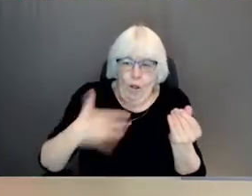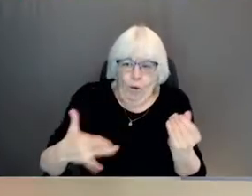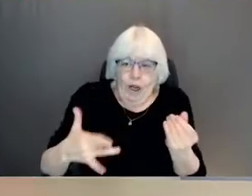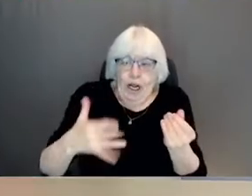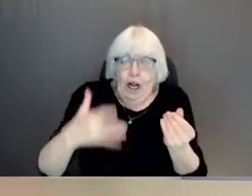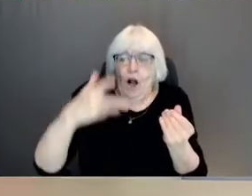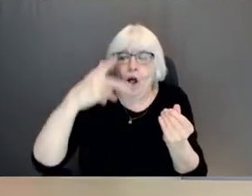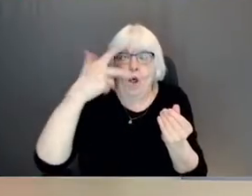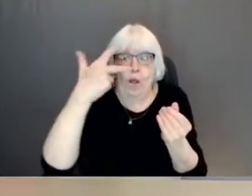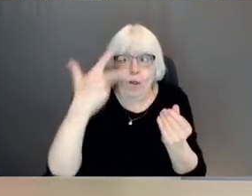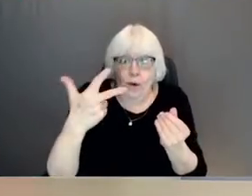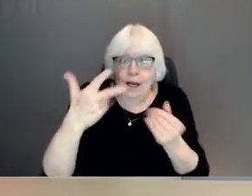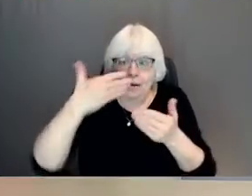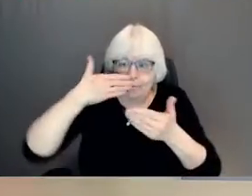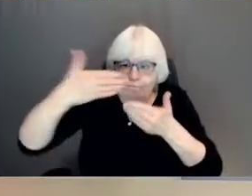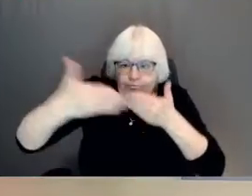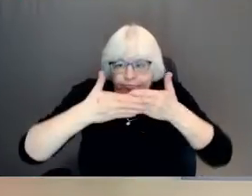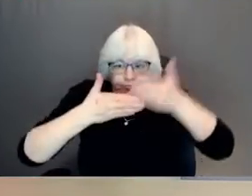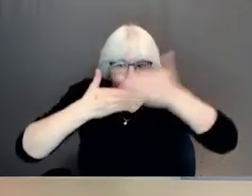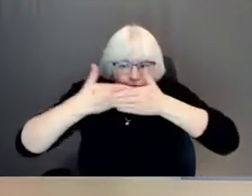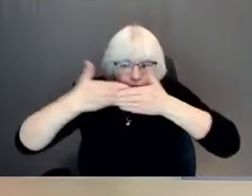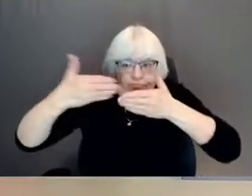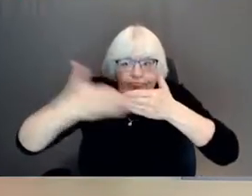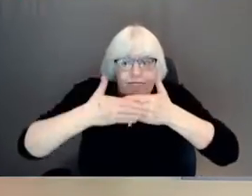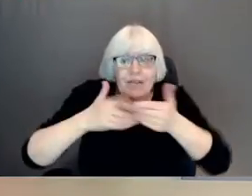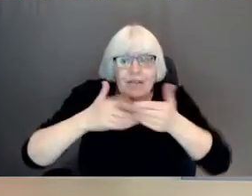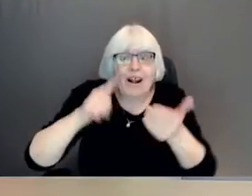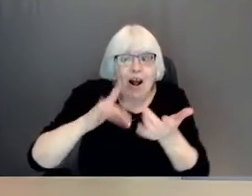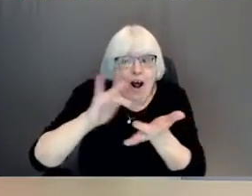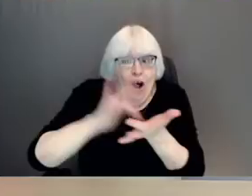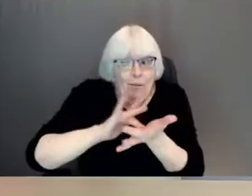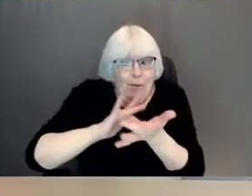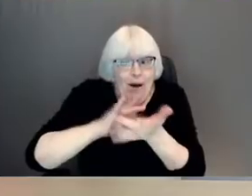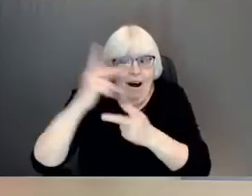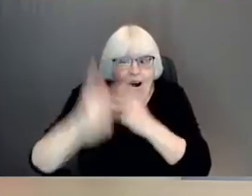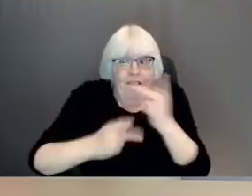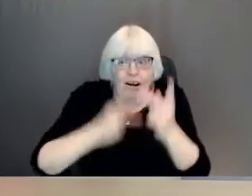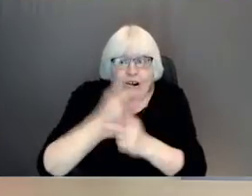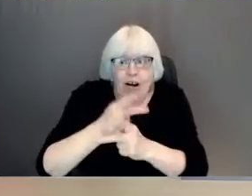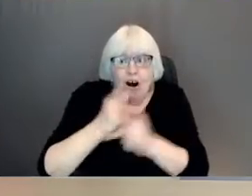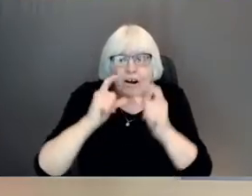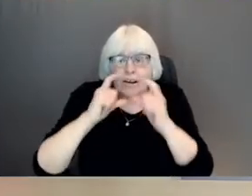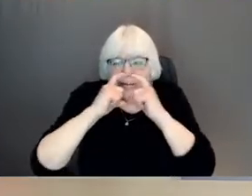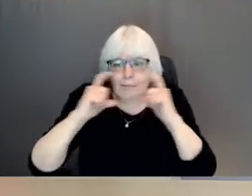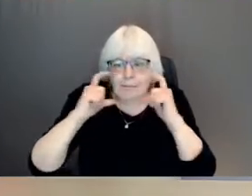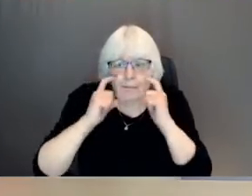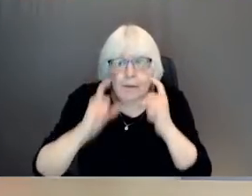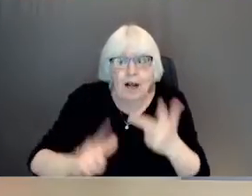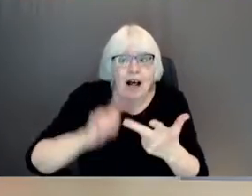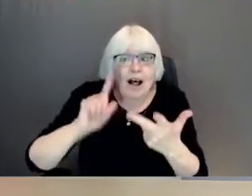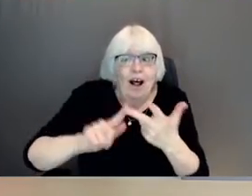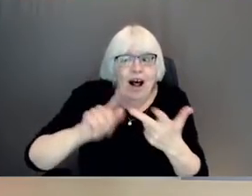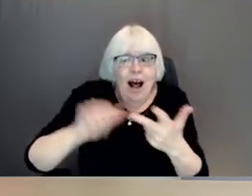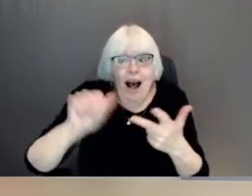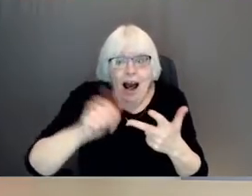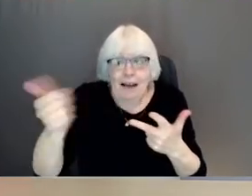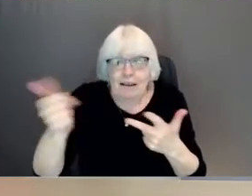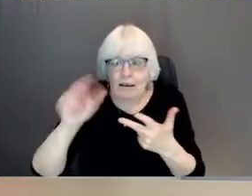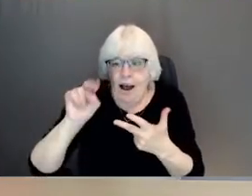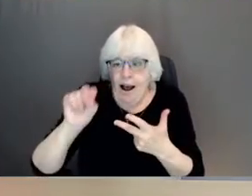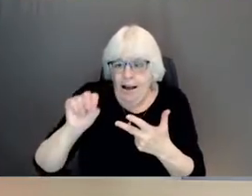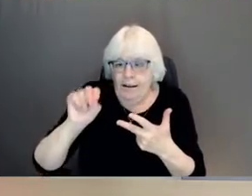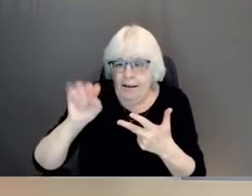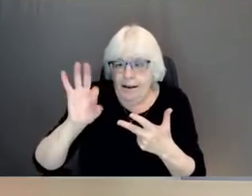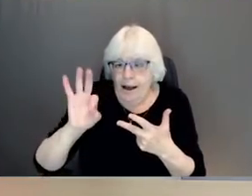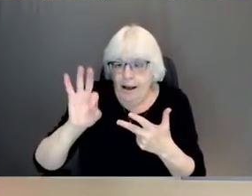Medical-grade masks or a surgical mask, and then respirators or N95 masks. And these are best used